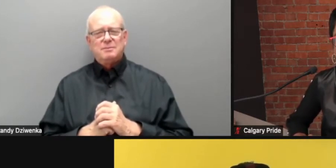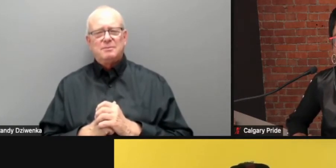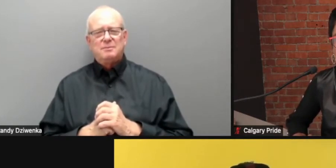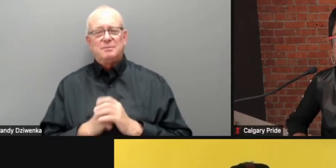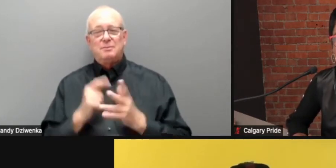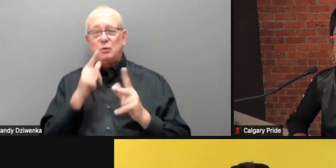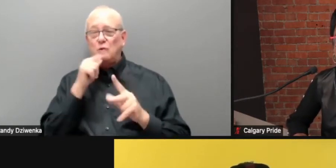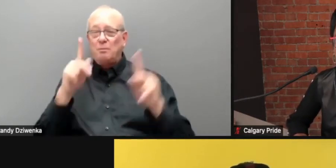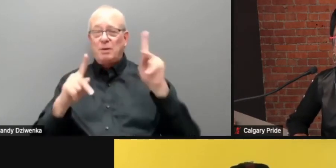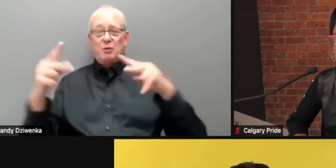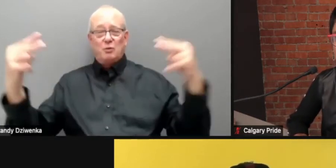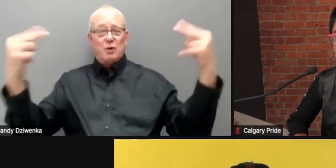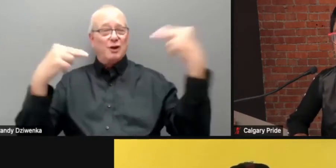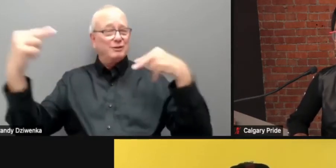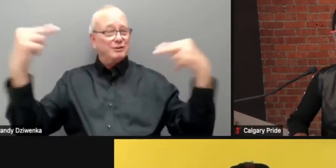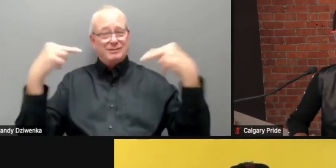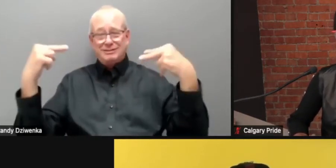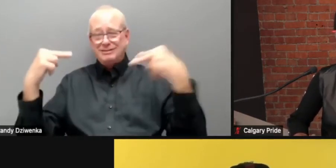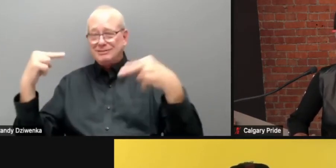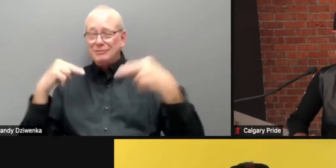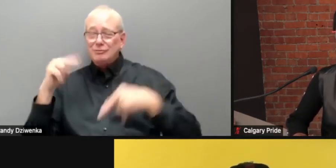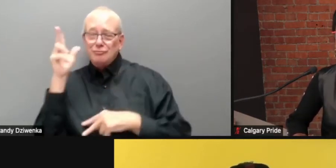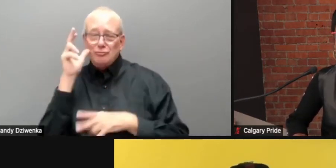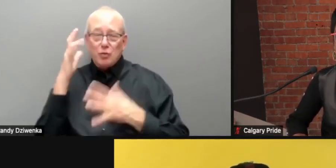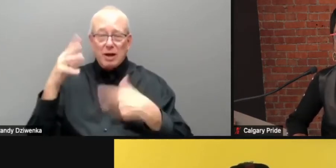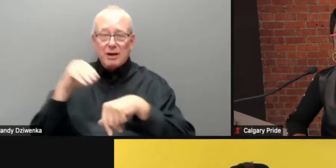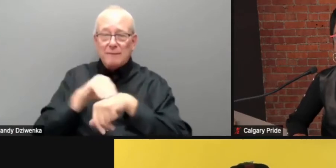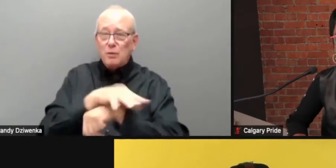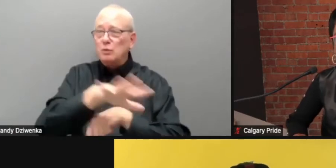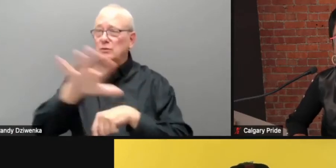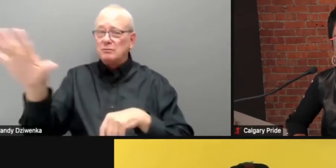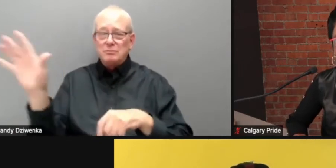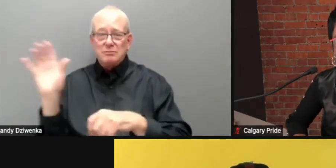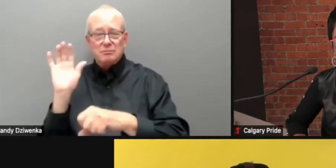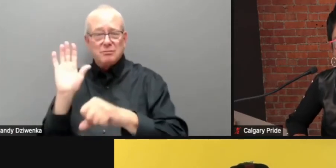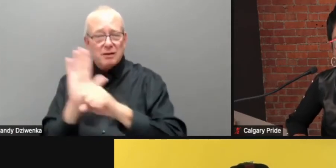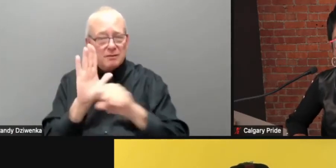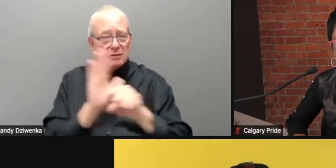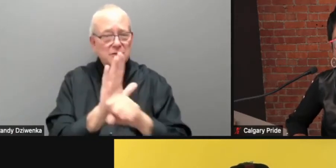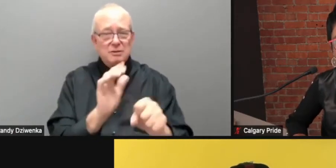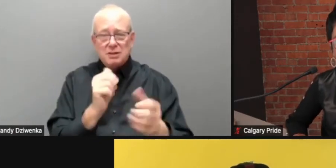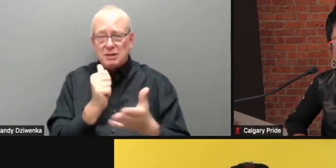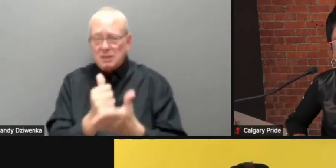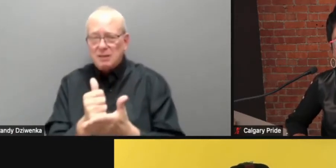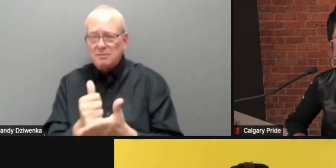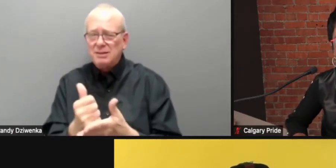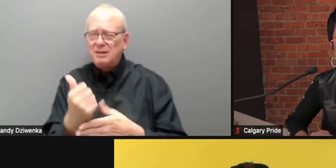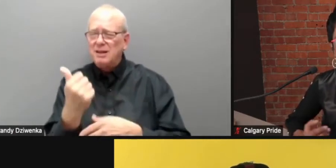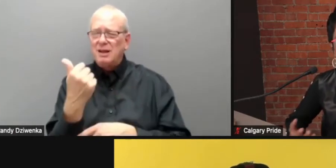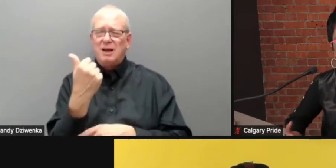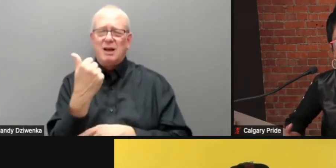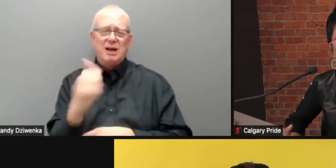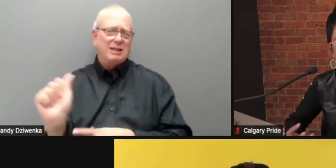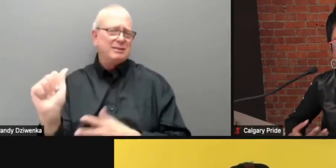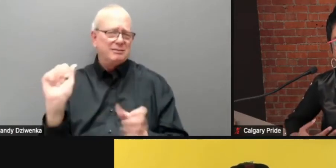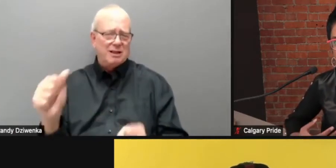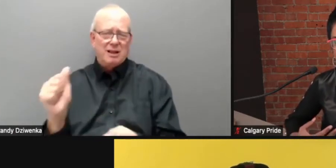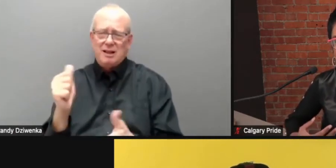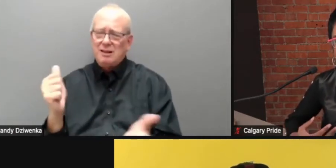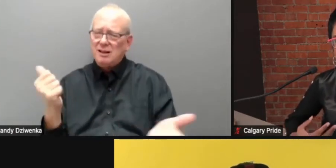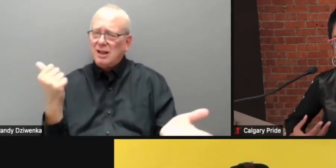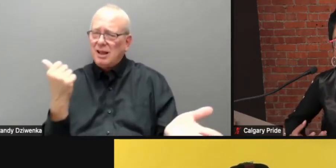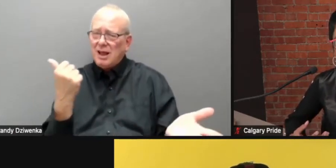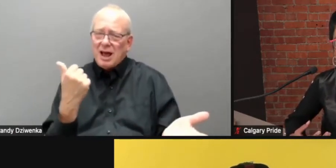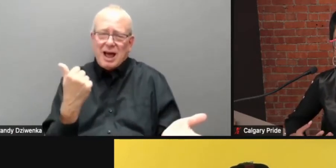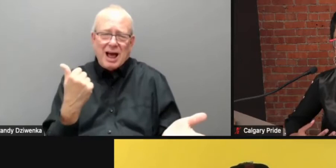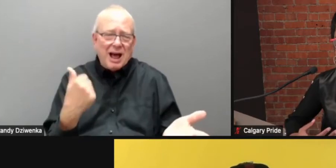difference, every step that you can take or every contribution that you can make does make a difference, whether it's in your own life, whether it's in